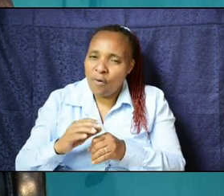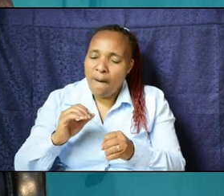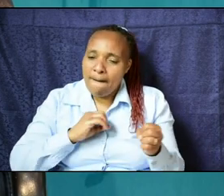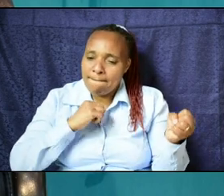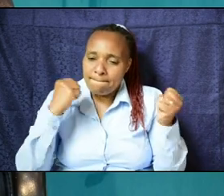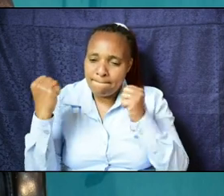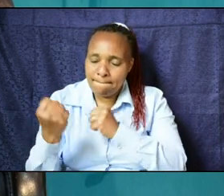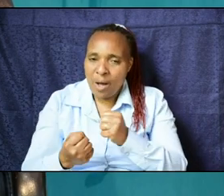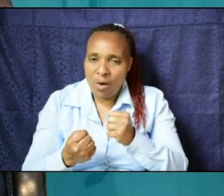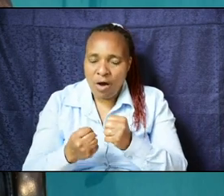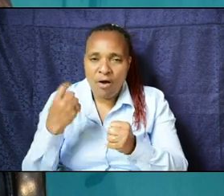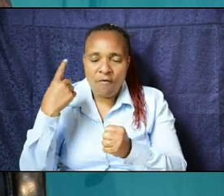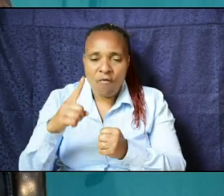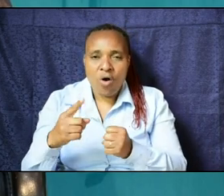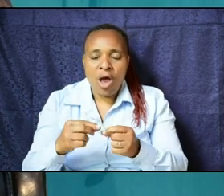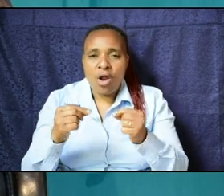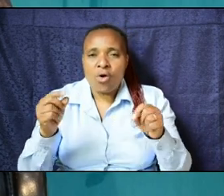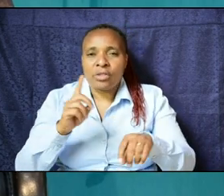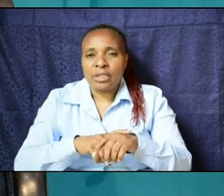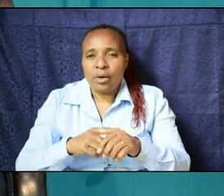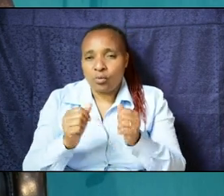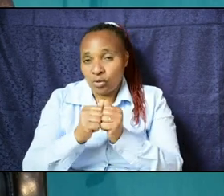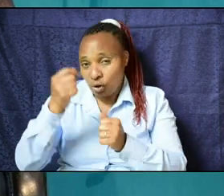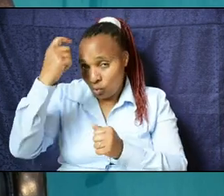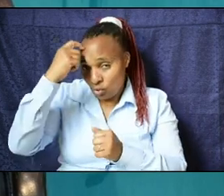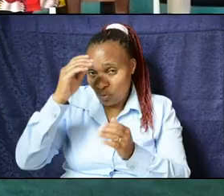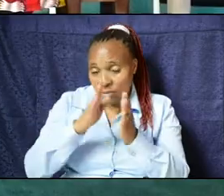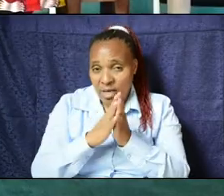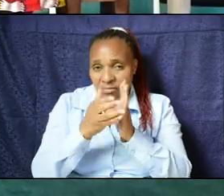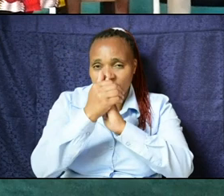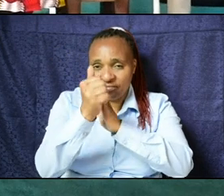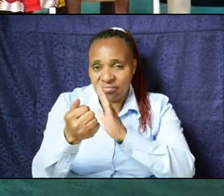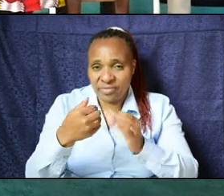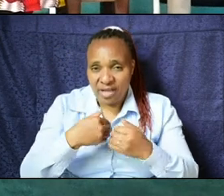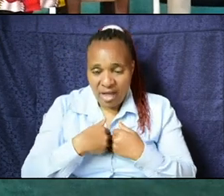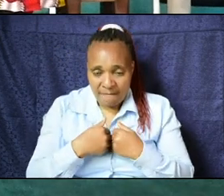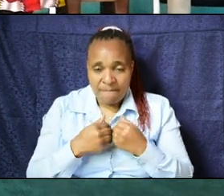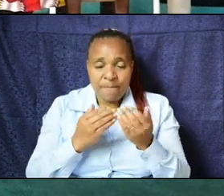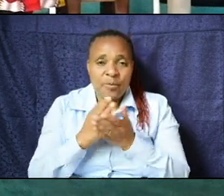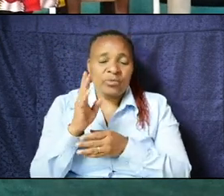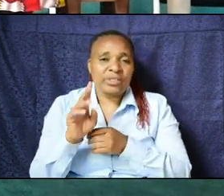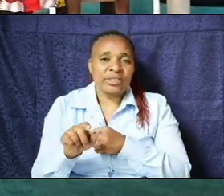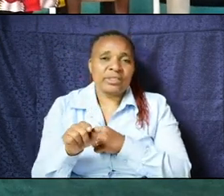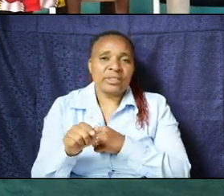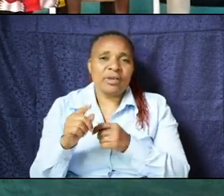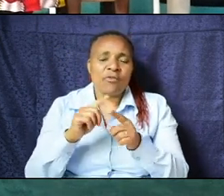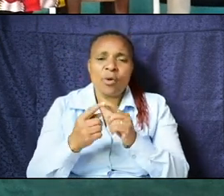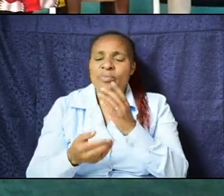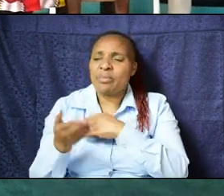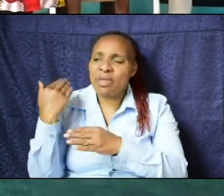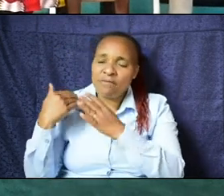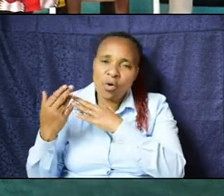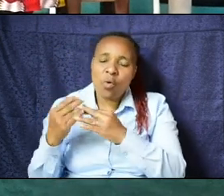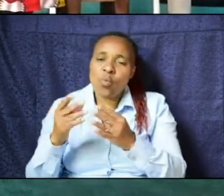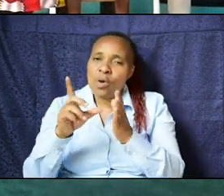time, because of the wisdom and the intelligence that he had. Amen. True that. And from the previous lesson, we learned that it was